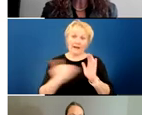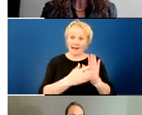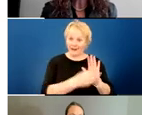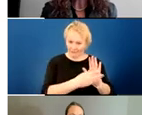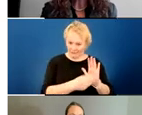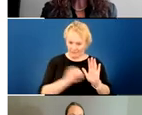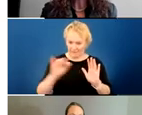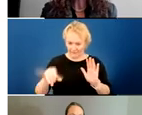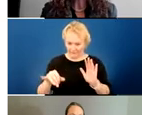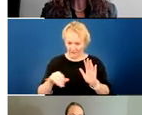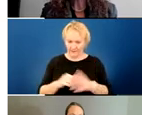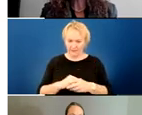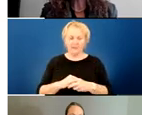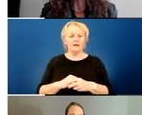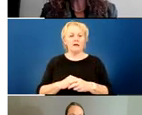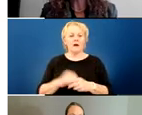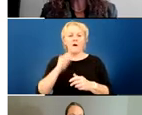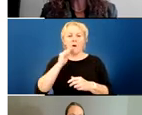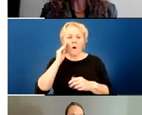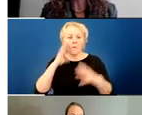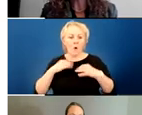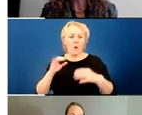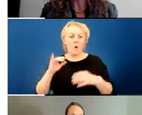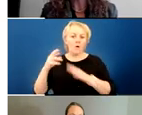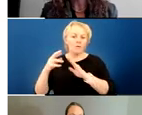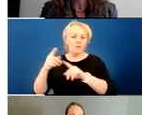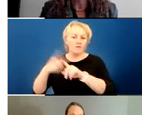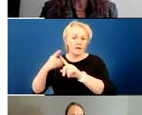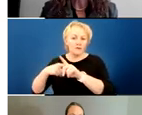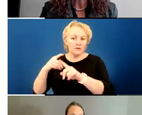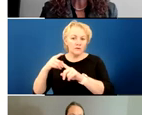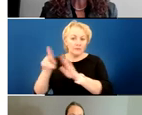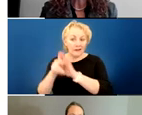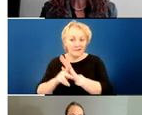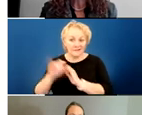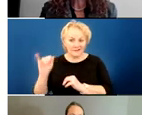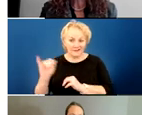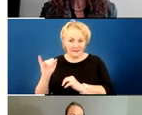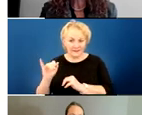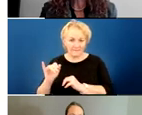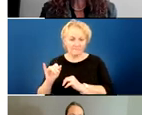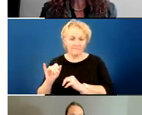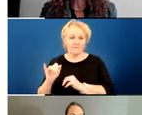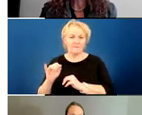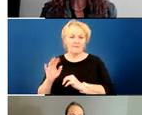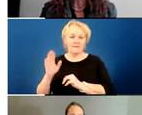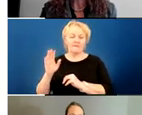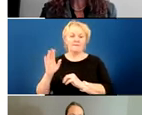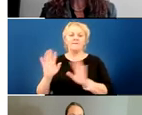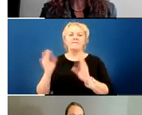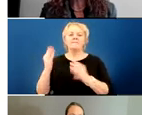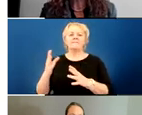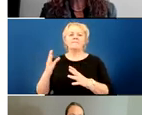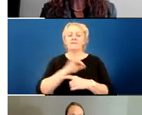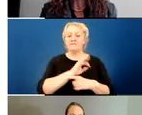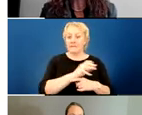it, homeowners or renters insurance policy information. FEMA is used to